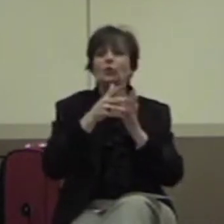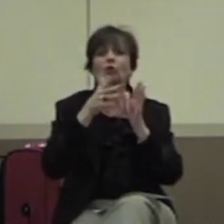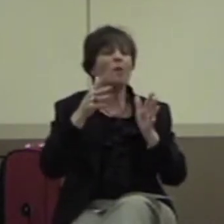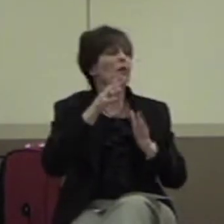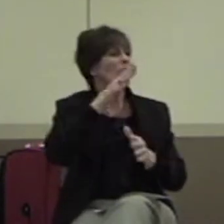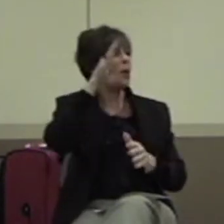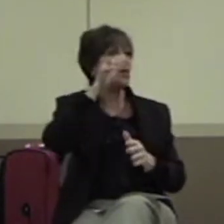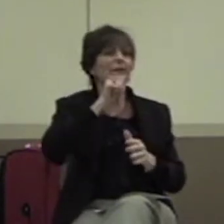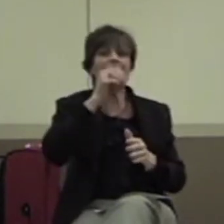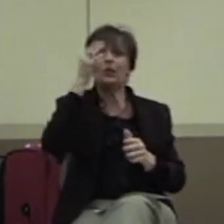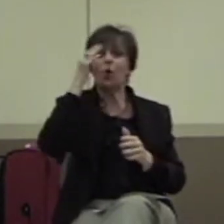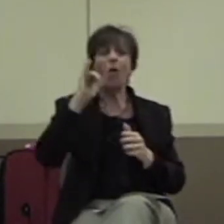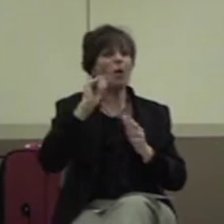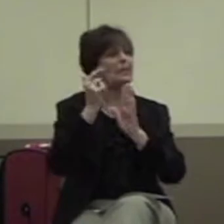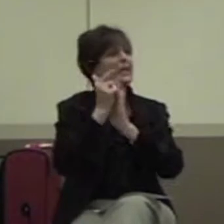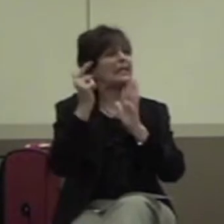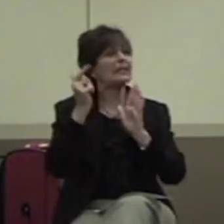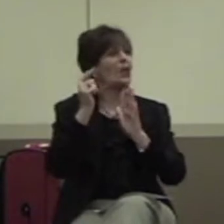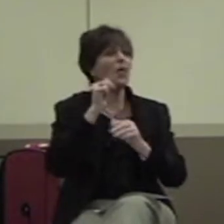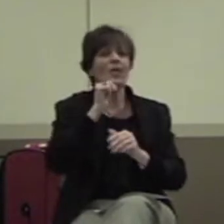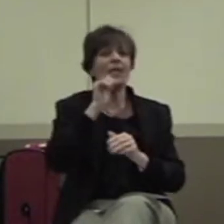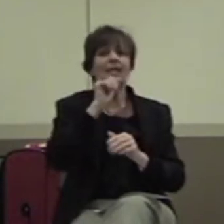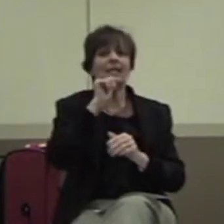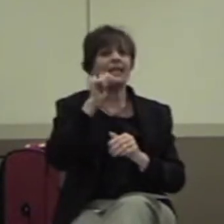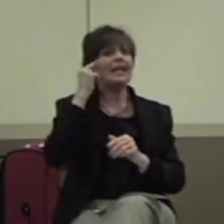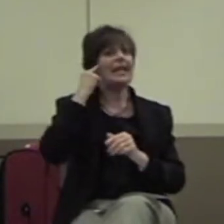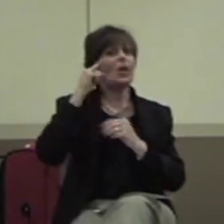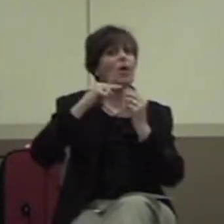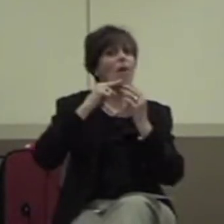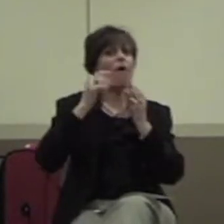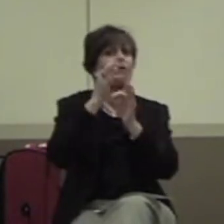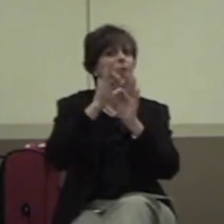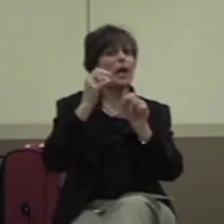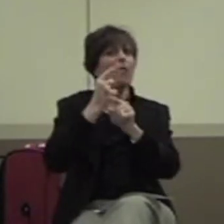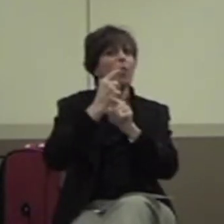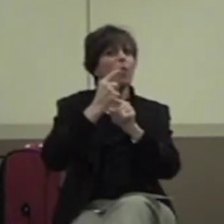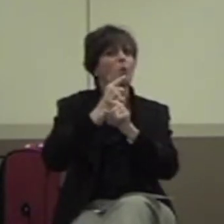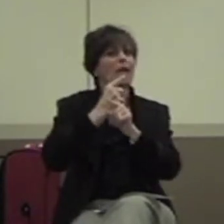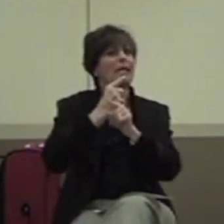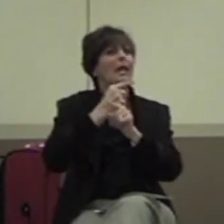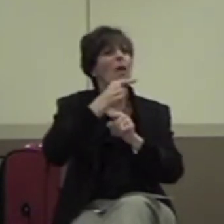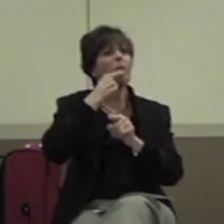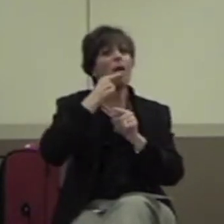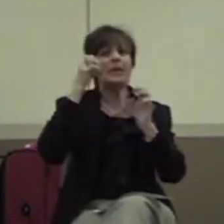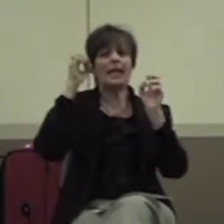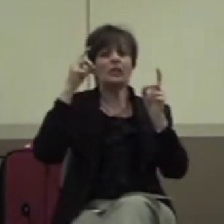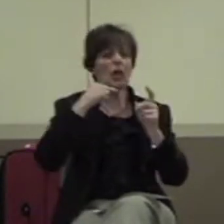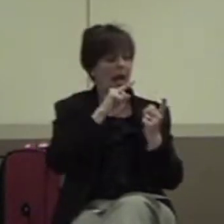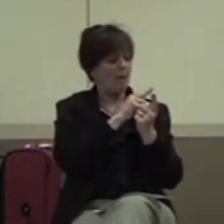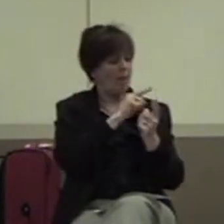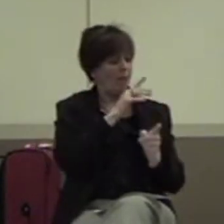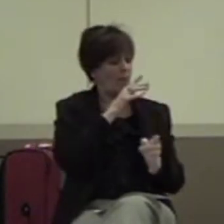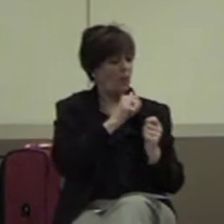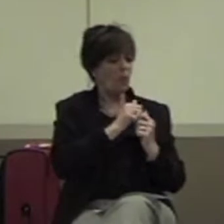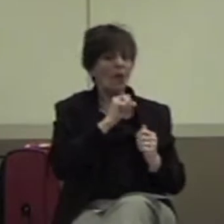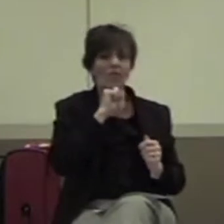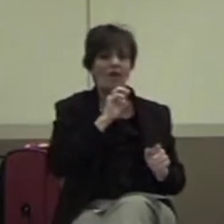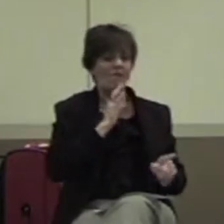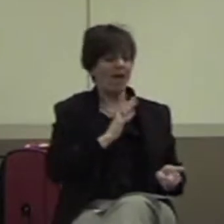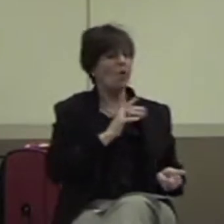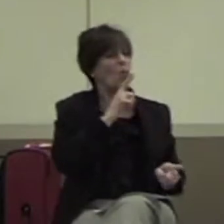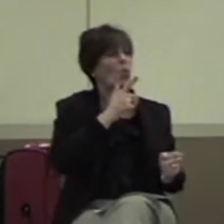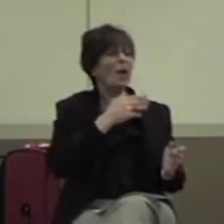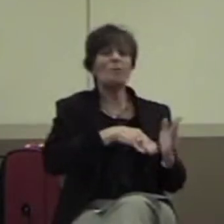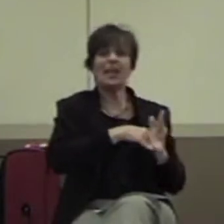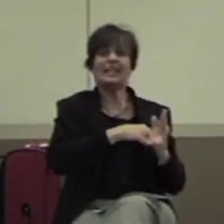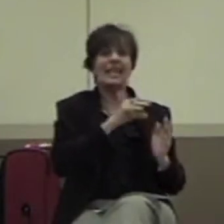They'd never heard of free appropriate public education. And I met the mother of a 5-year-old who